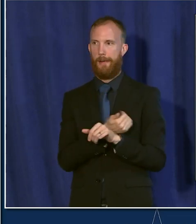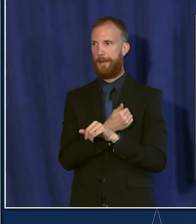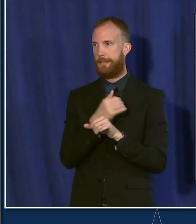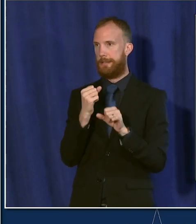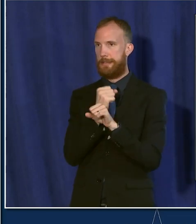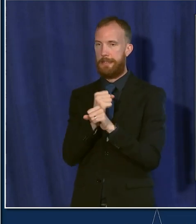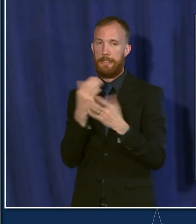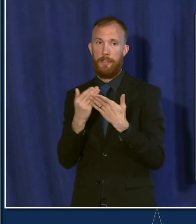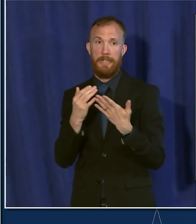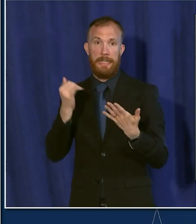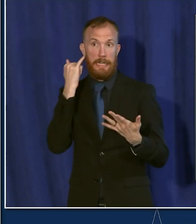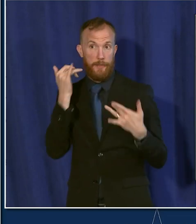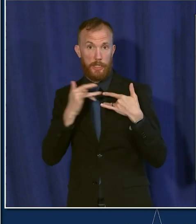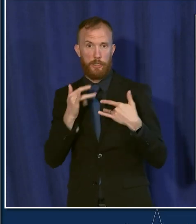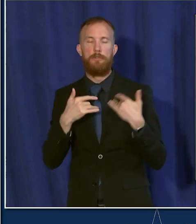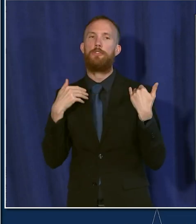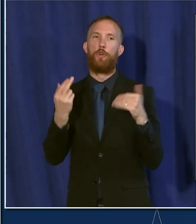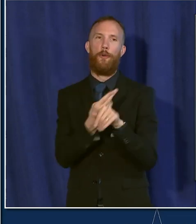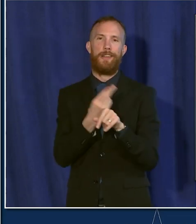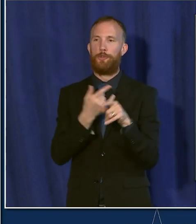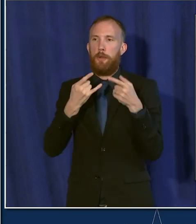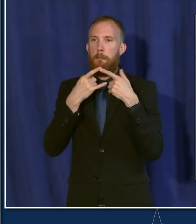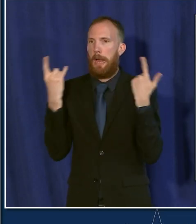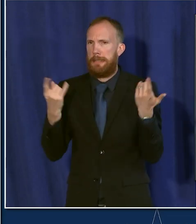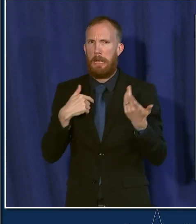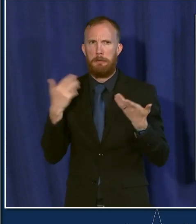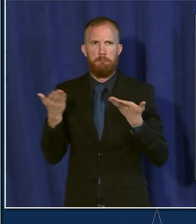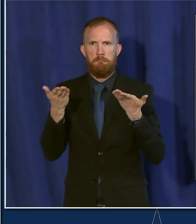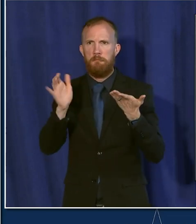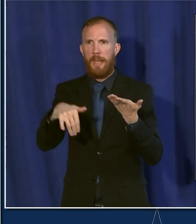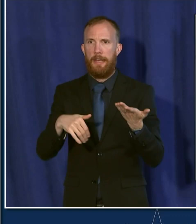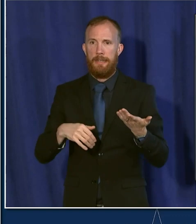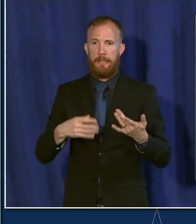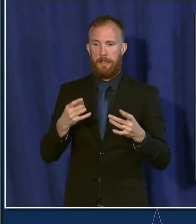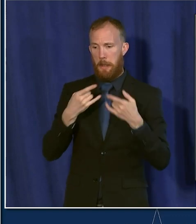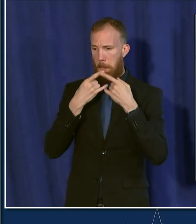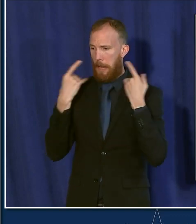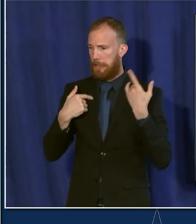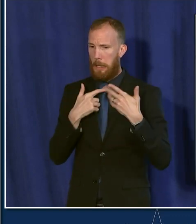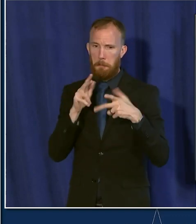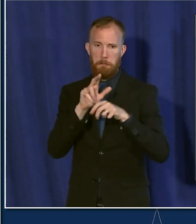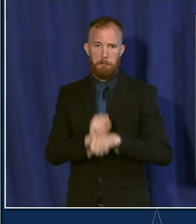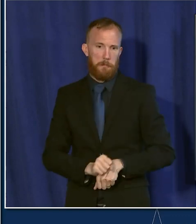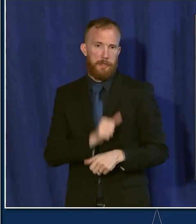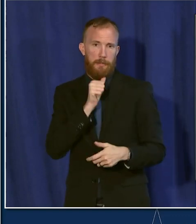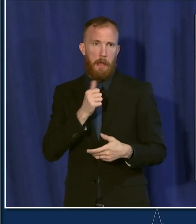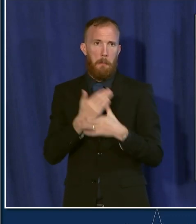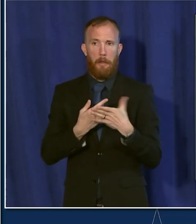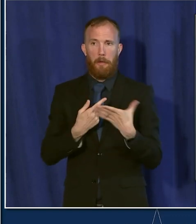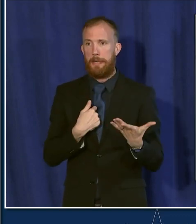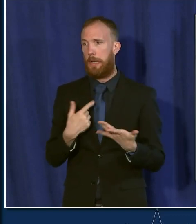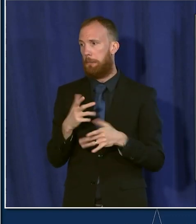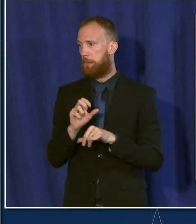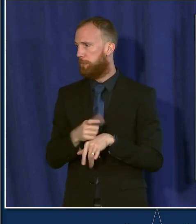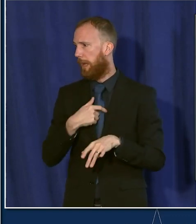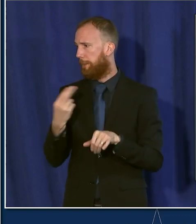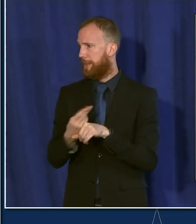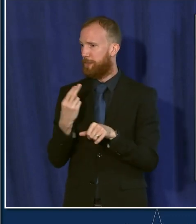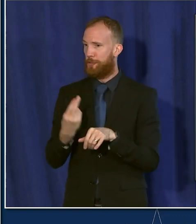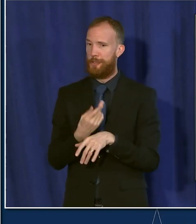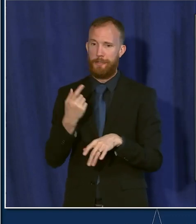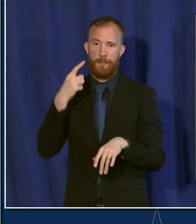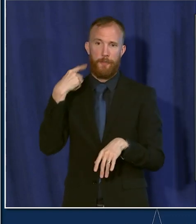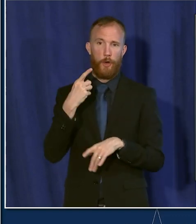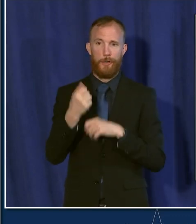wear a mask. I encourage you to, right? It only helps. I feel like it doesn't bother me particularly to wear the mask. I wear it. I'm used to wearing it. I've been wearing it for a year and a